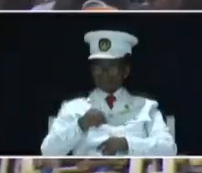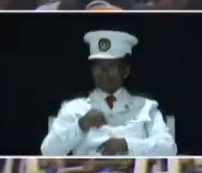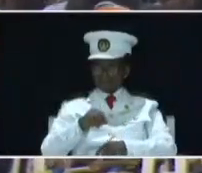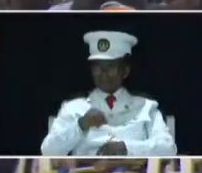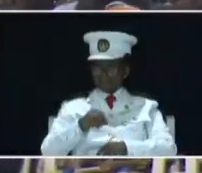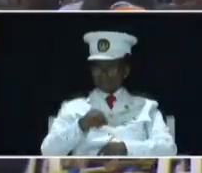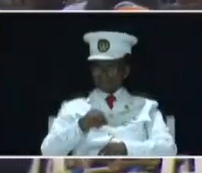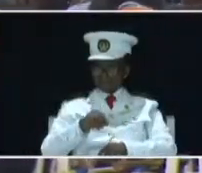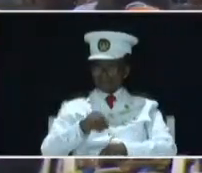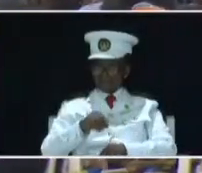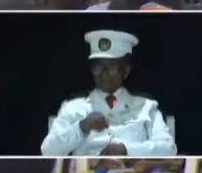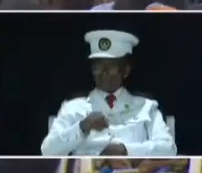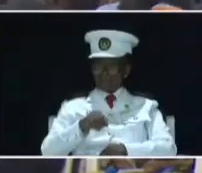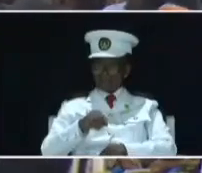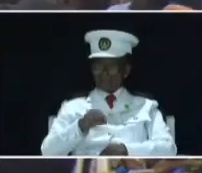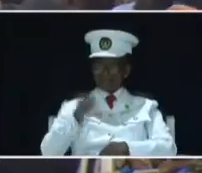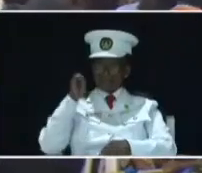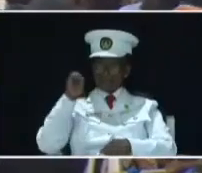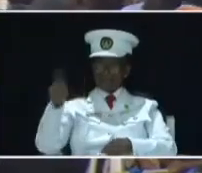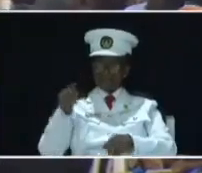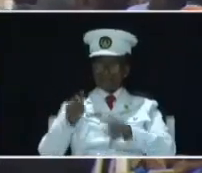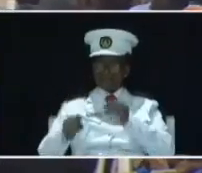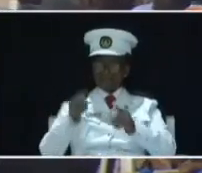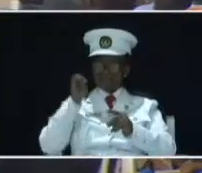29. The people he will choose